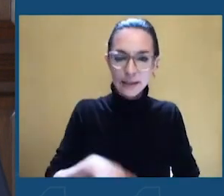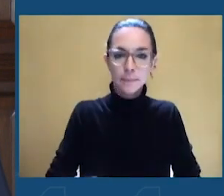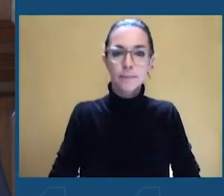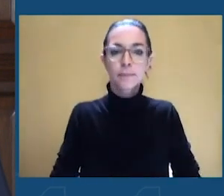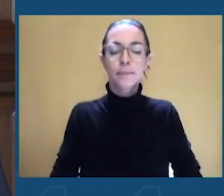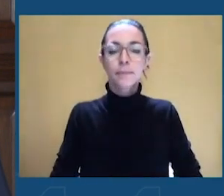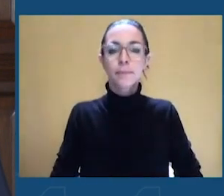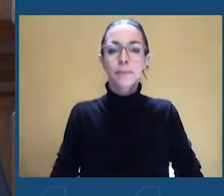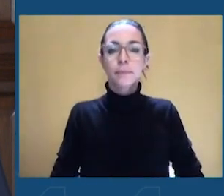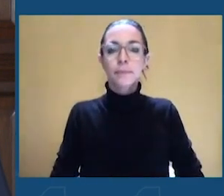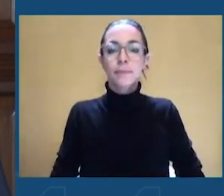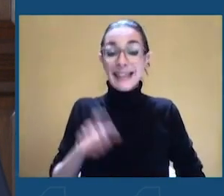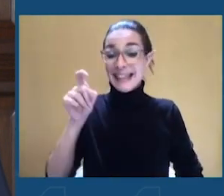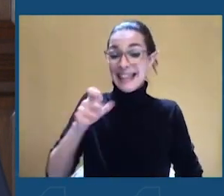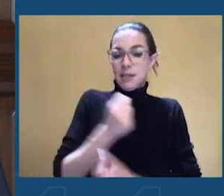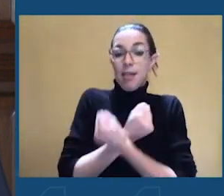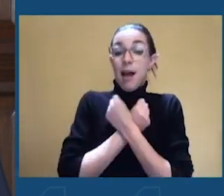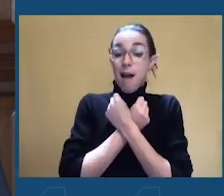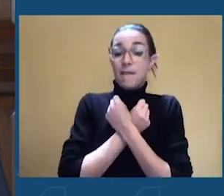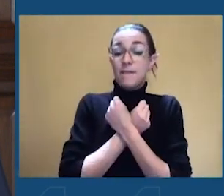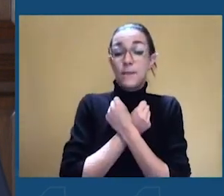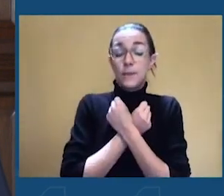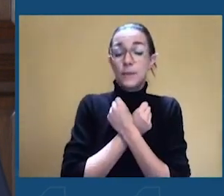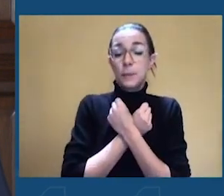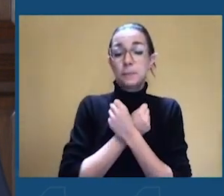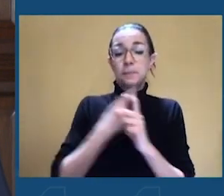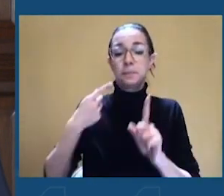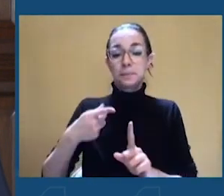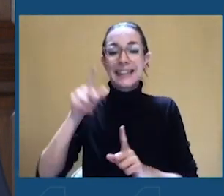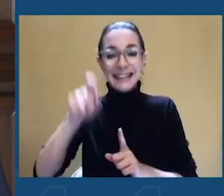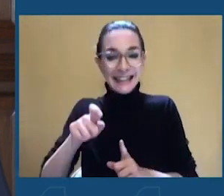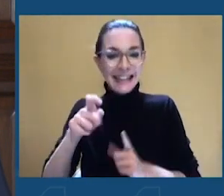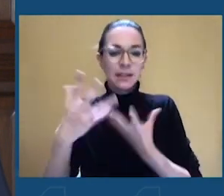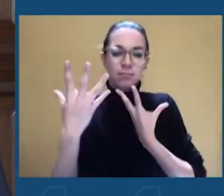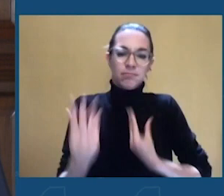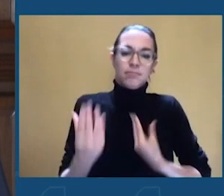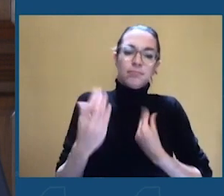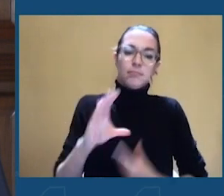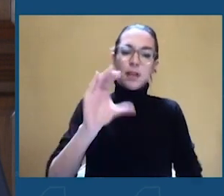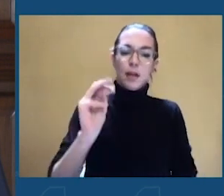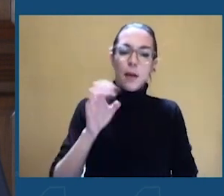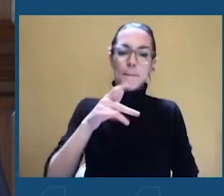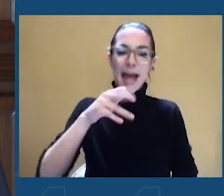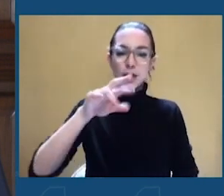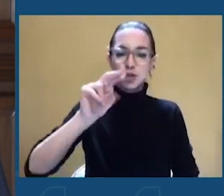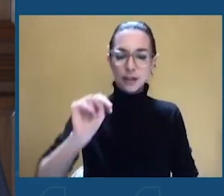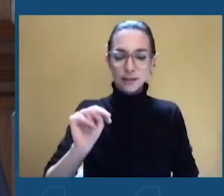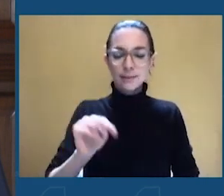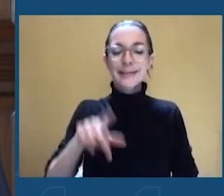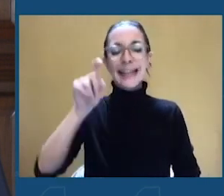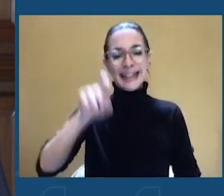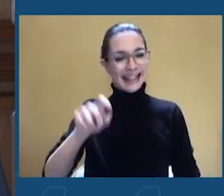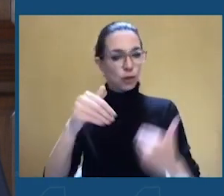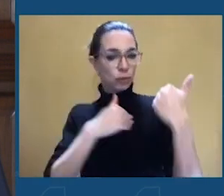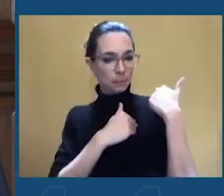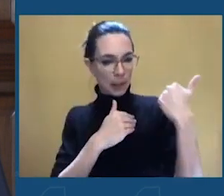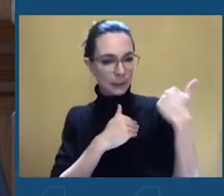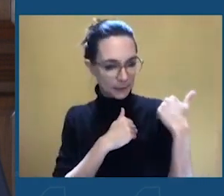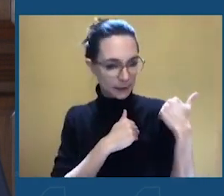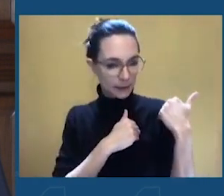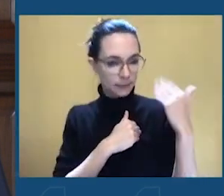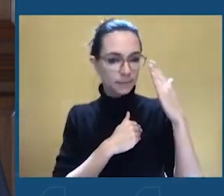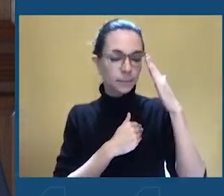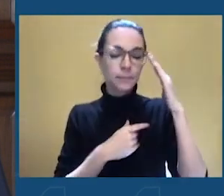It needs love. It needs compassion. It needs responsibility. It